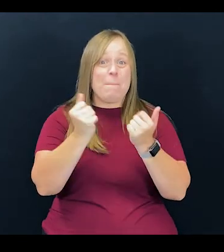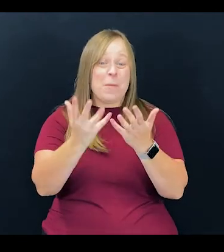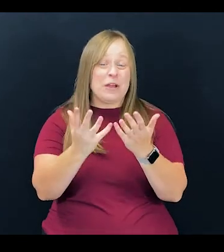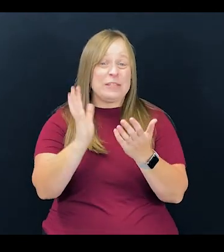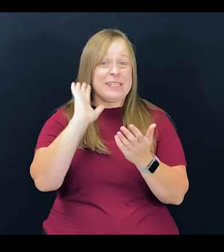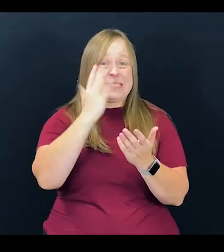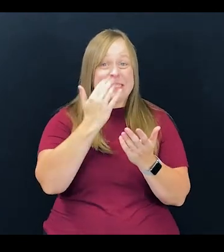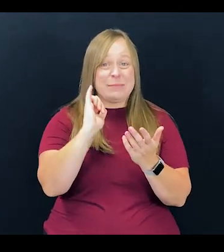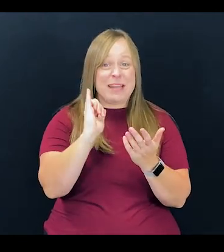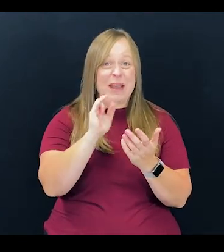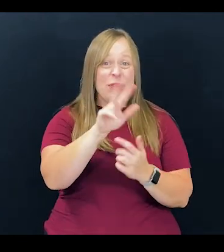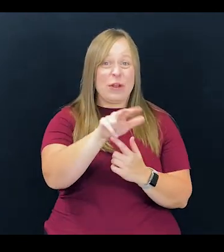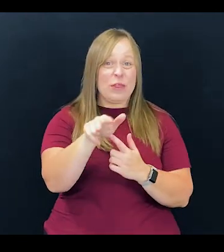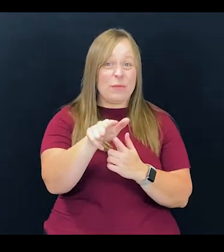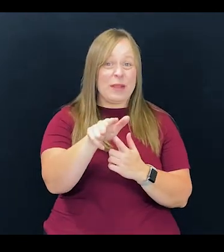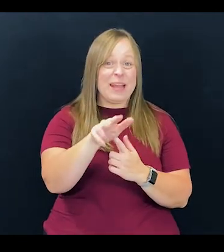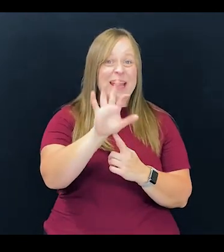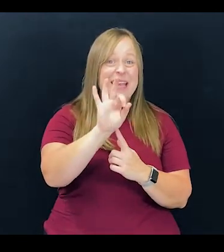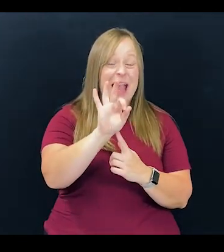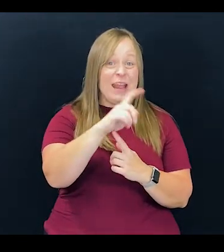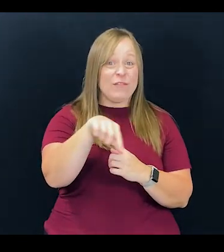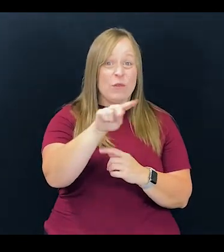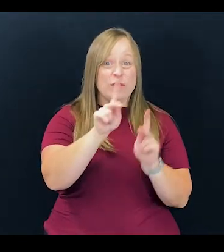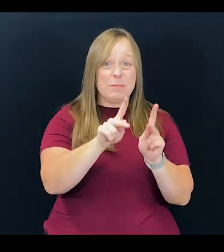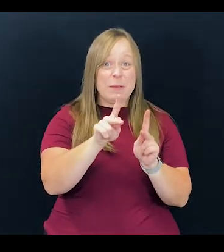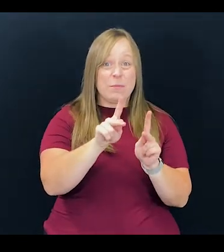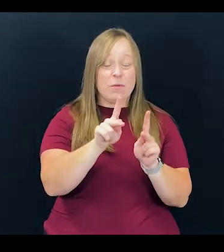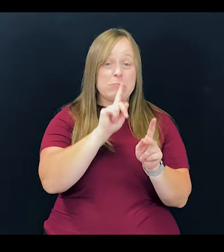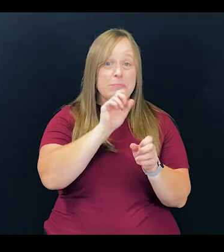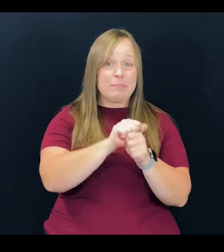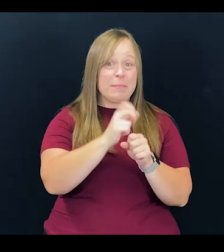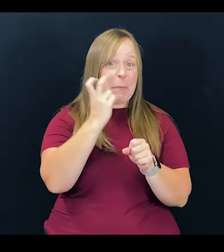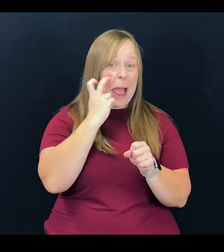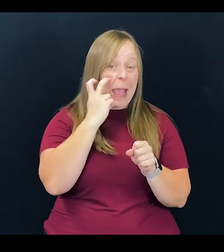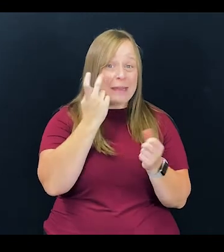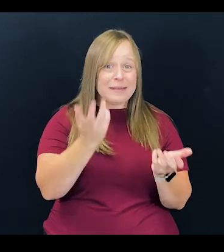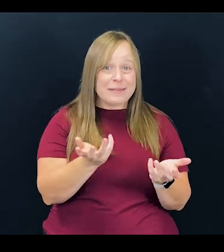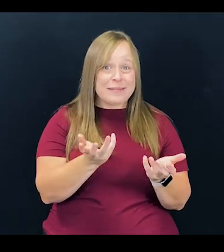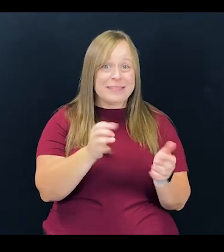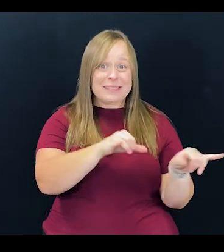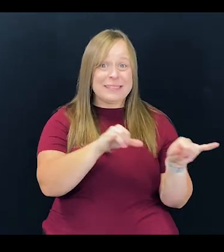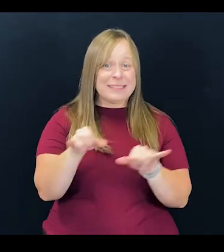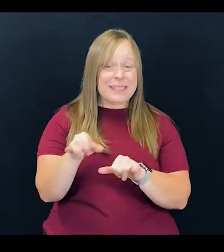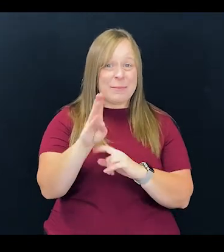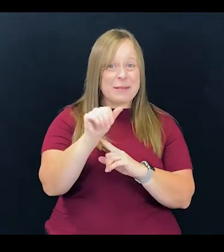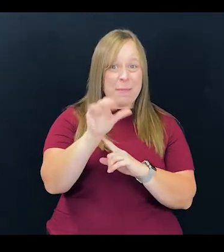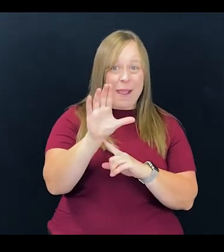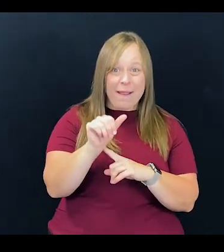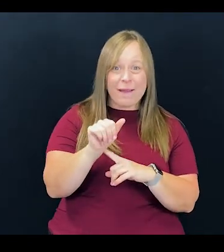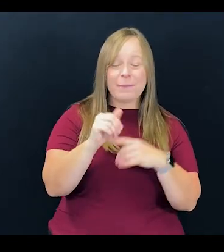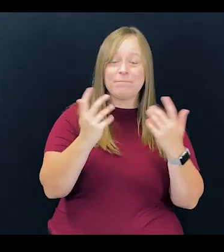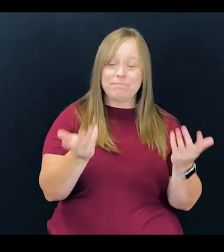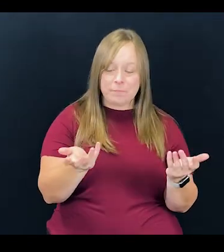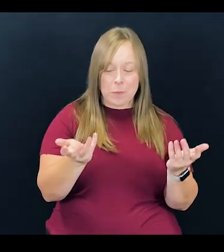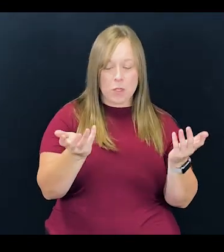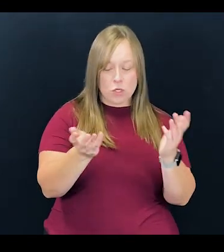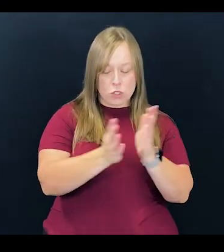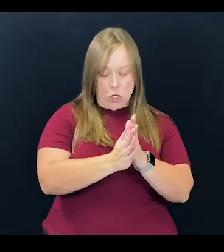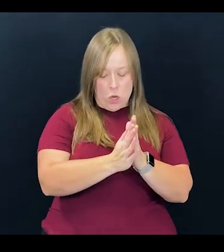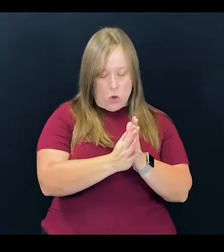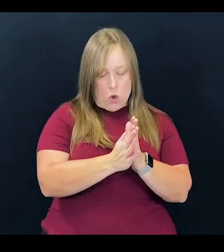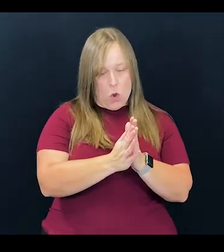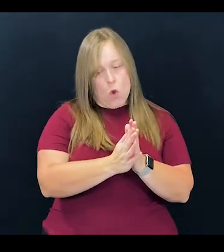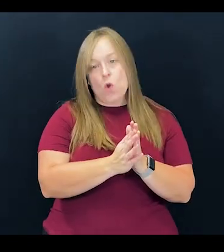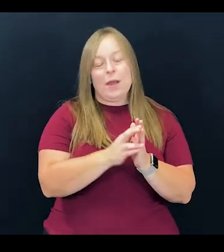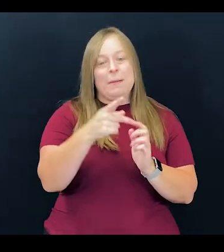wayside. My understanding is that of those 33, 9 of the athletes are actually blind, just like this particular athlete